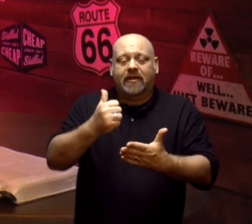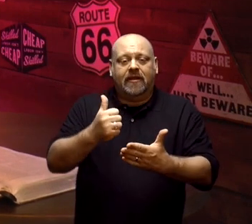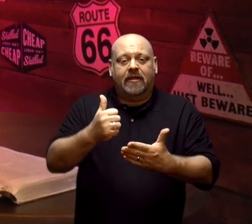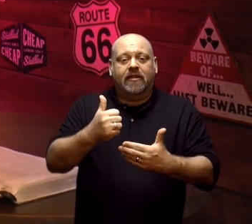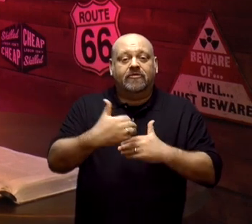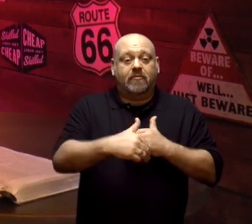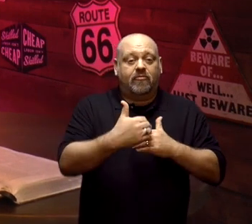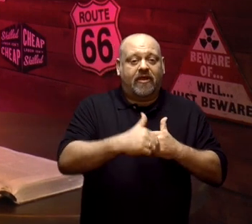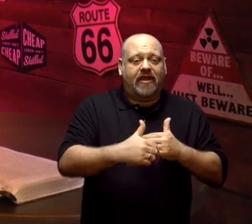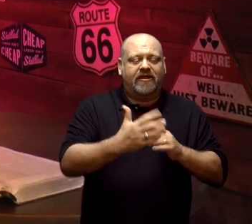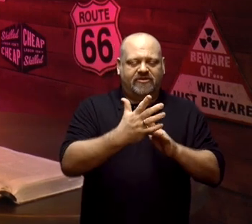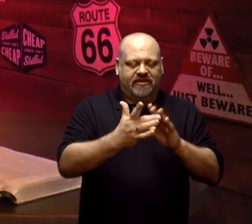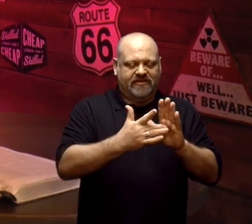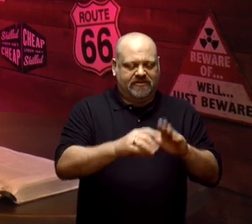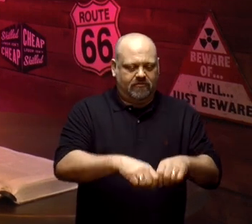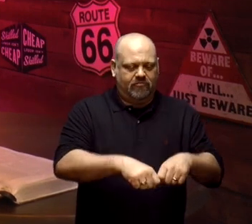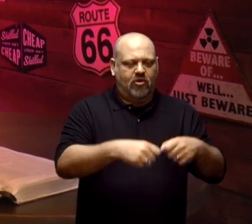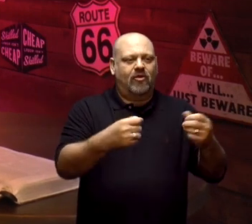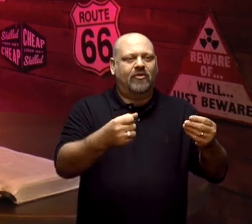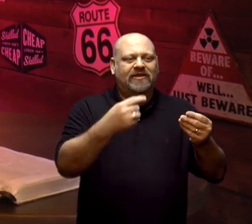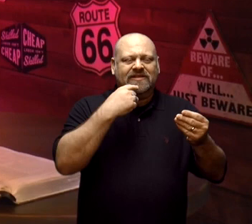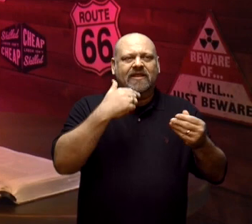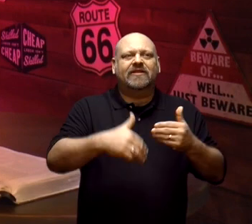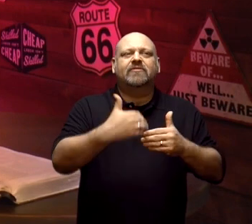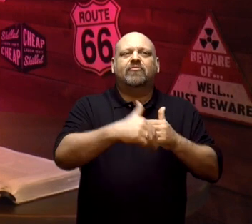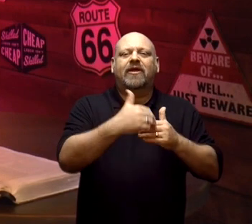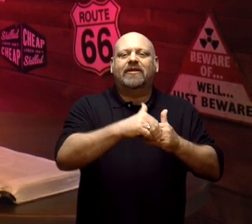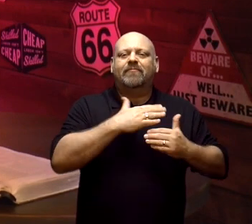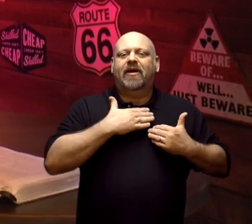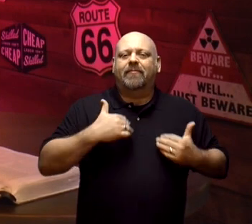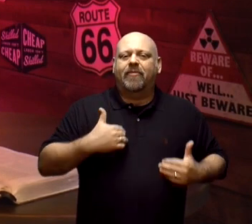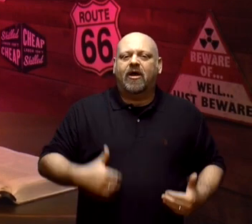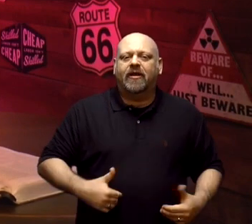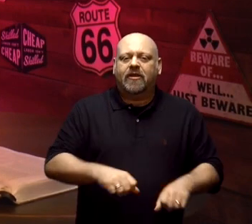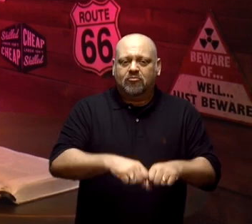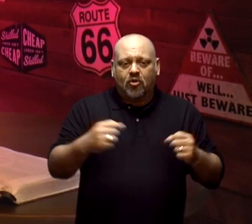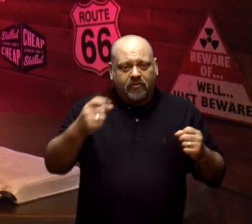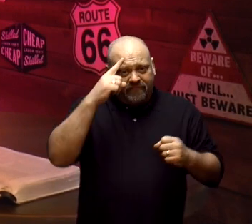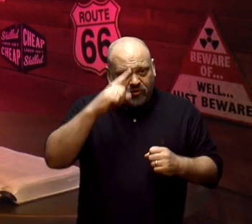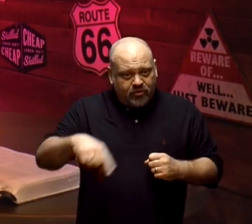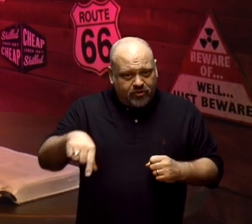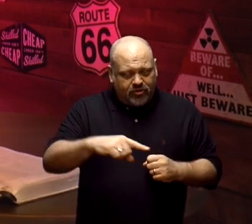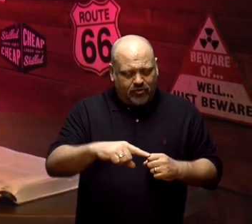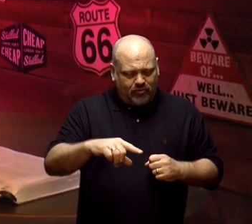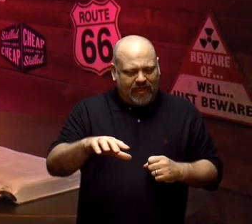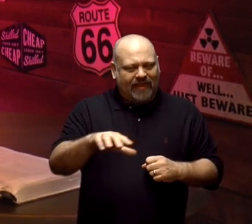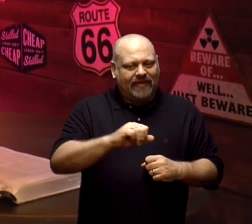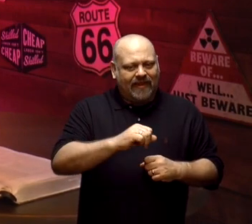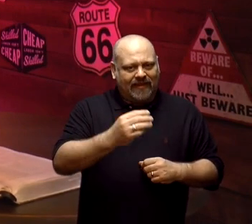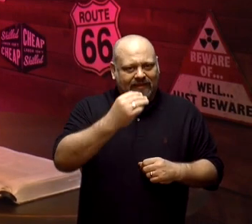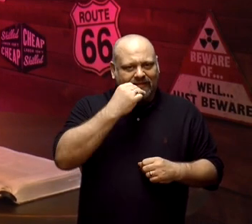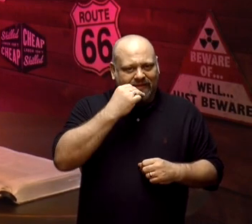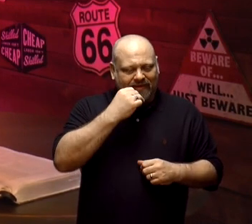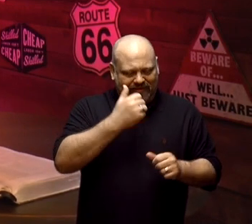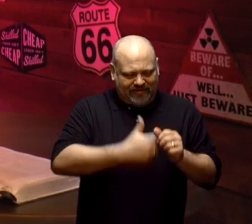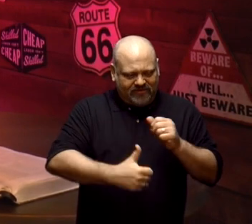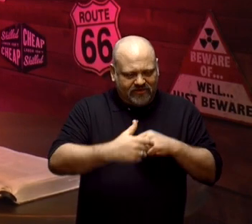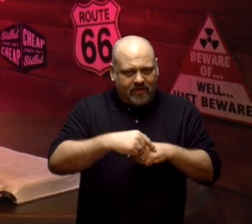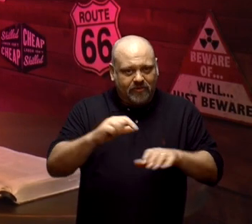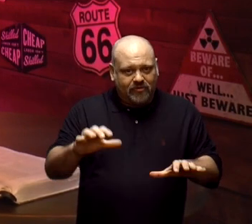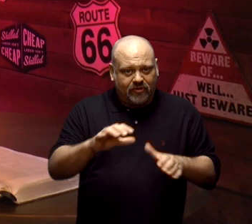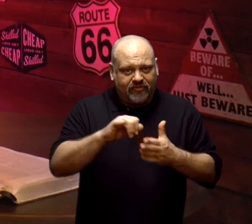Taking the bread, Jesus broke it and said, "This bread is my body, which is broken for you. Take, eat, and each time you